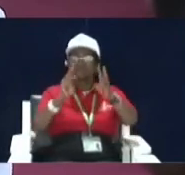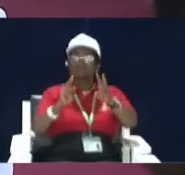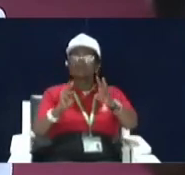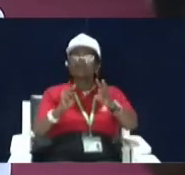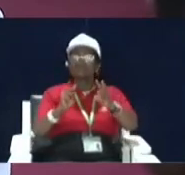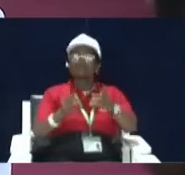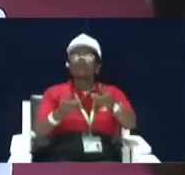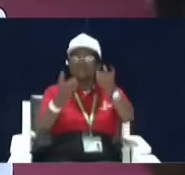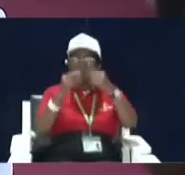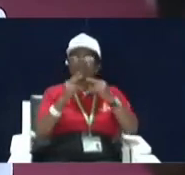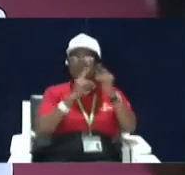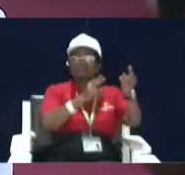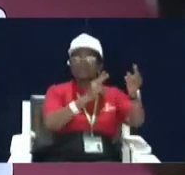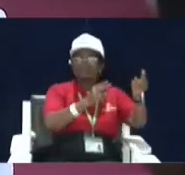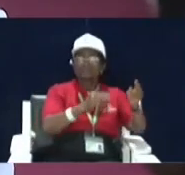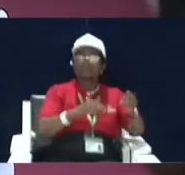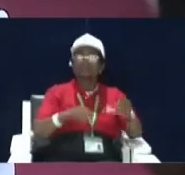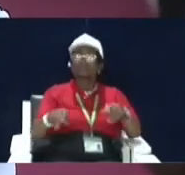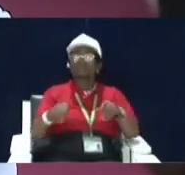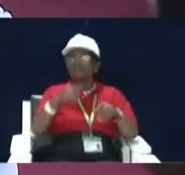salvation.